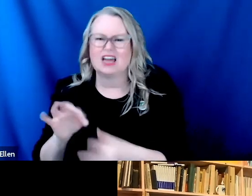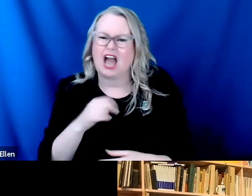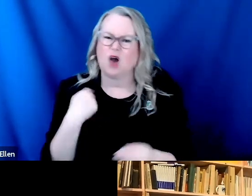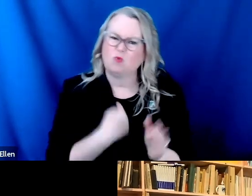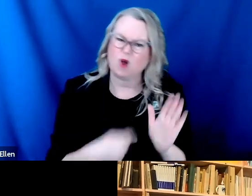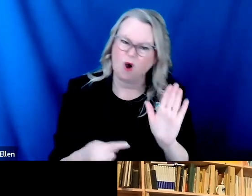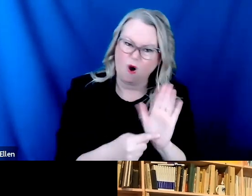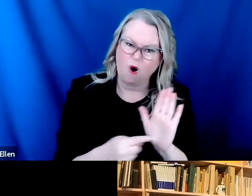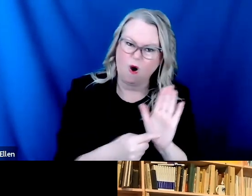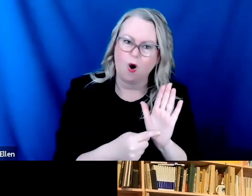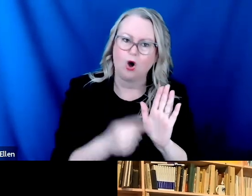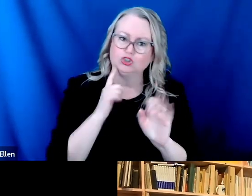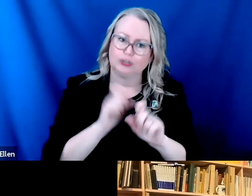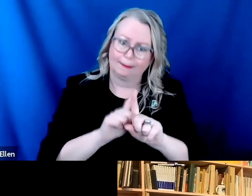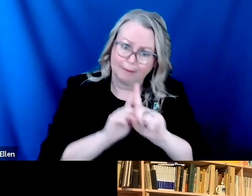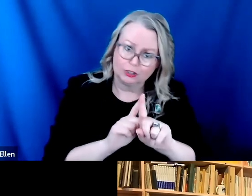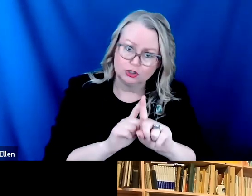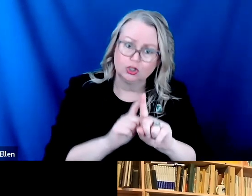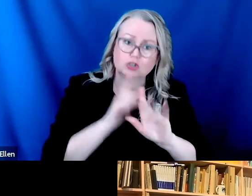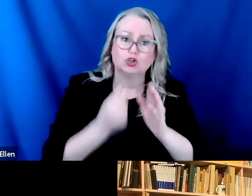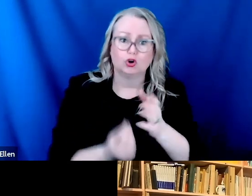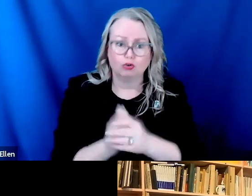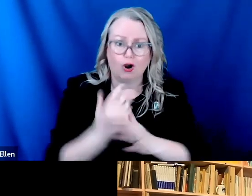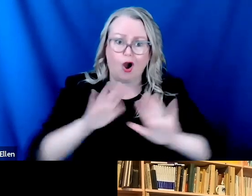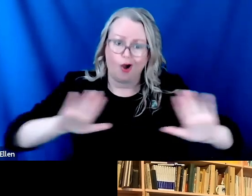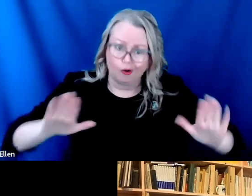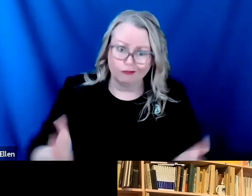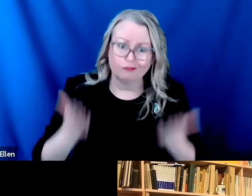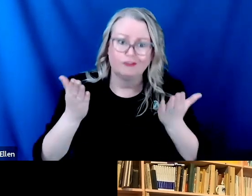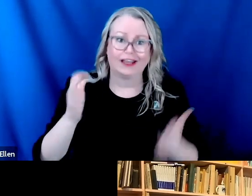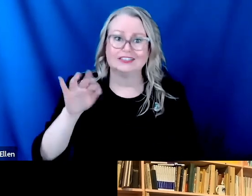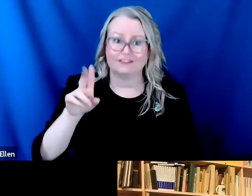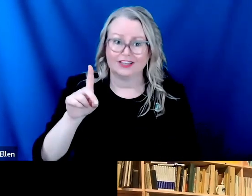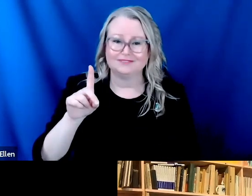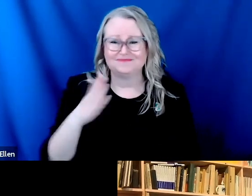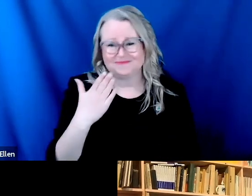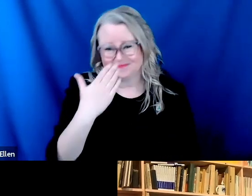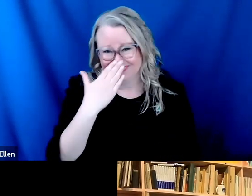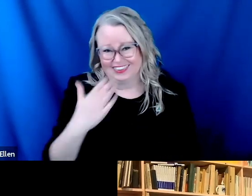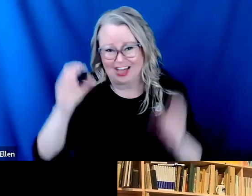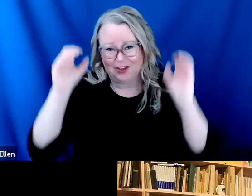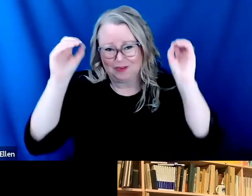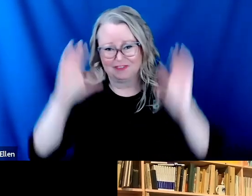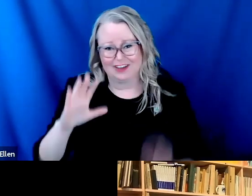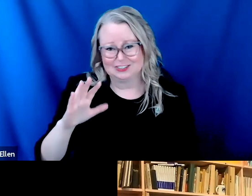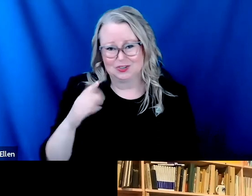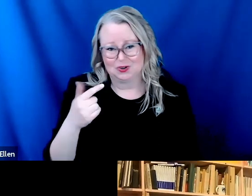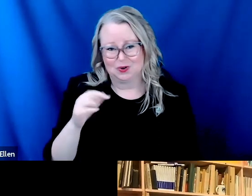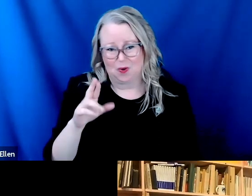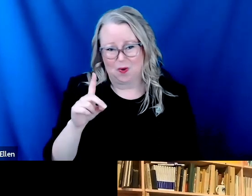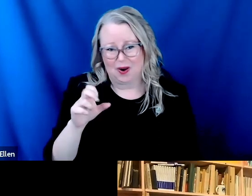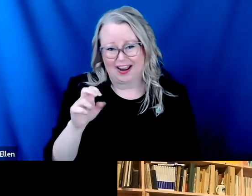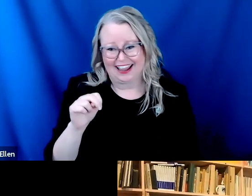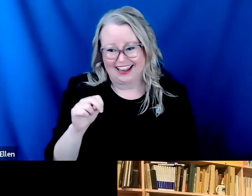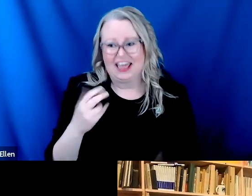mentor and nurture the field. So thank you, Ed, Professor Gordon. And now I'd like to invite you to say